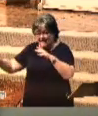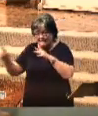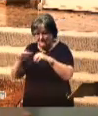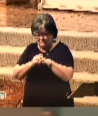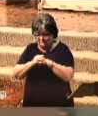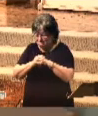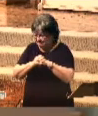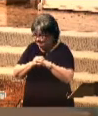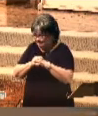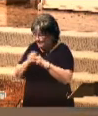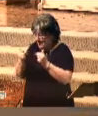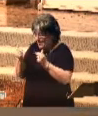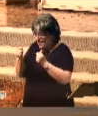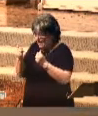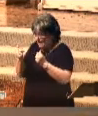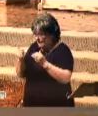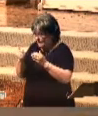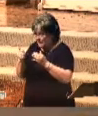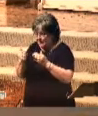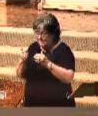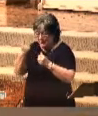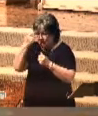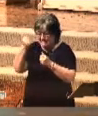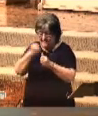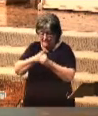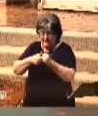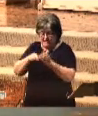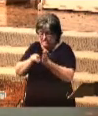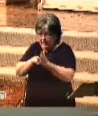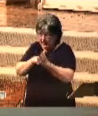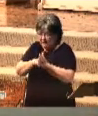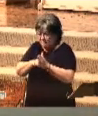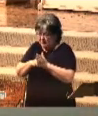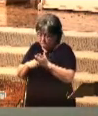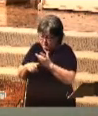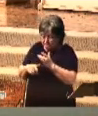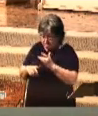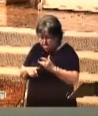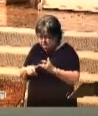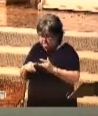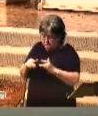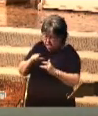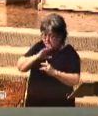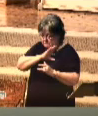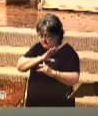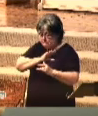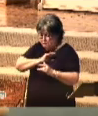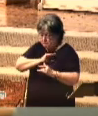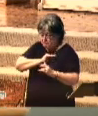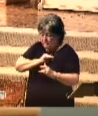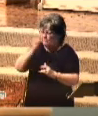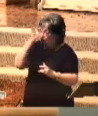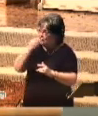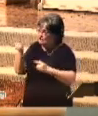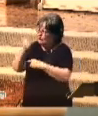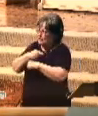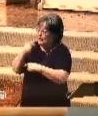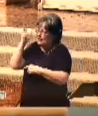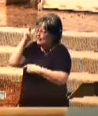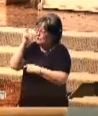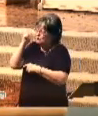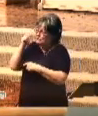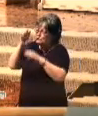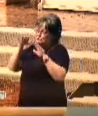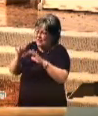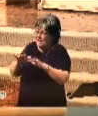You know, everything's negative and down and it's gonna a beautiful day, yeah, but I hear it's supposed to rain later.